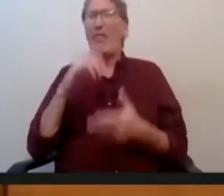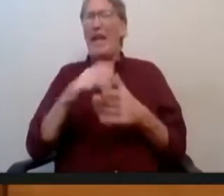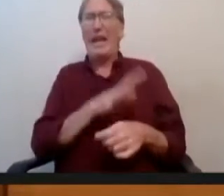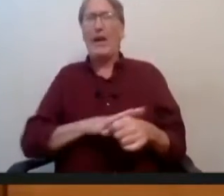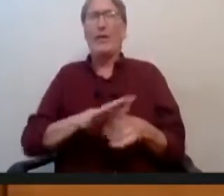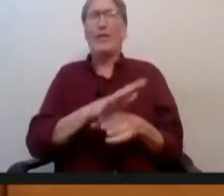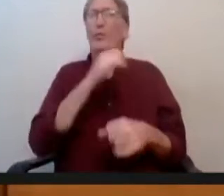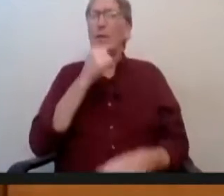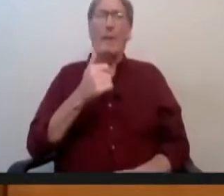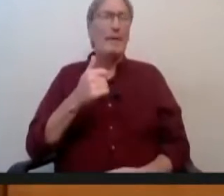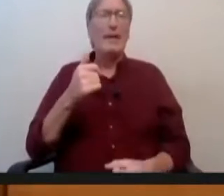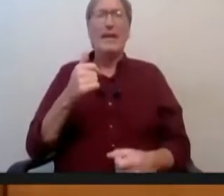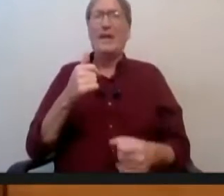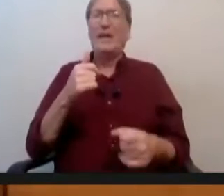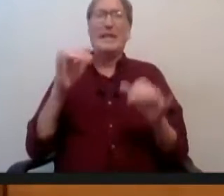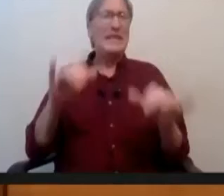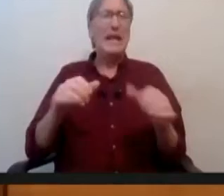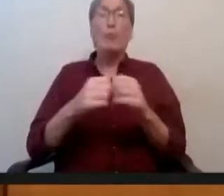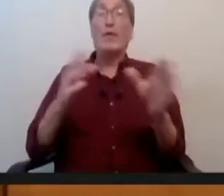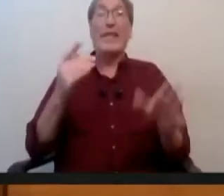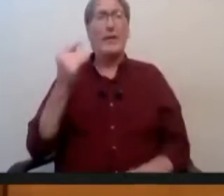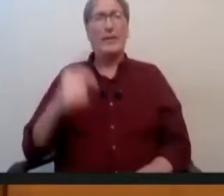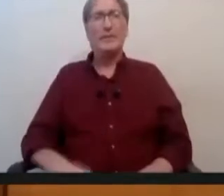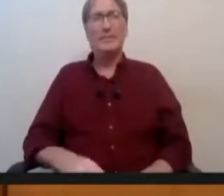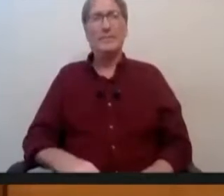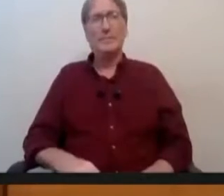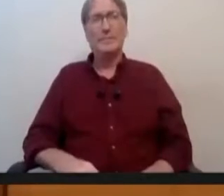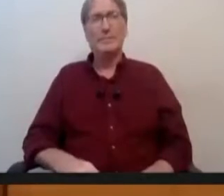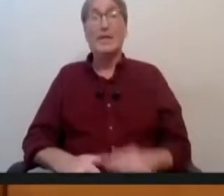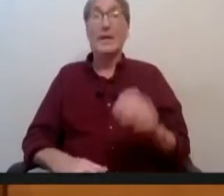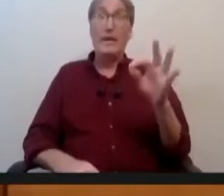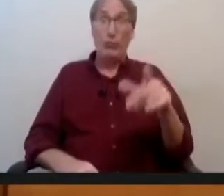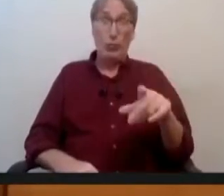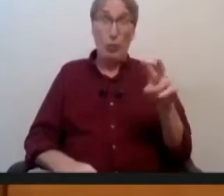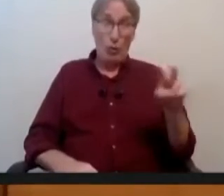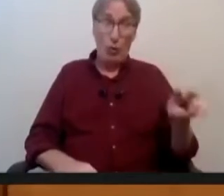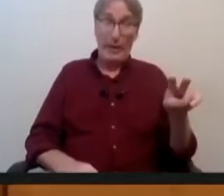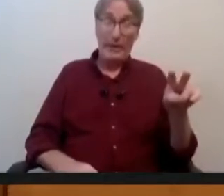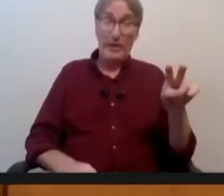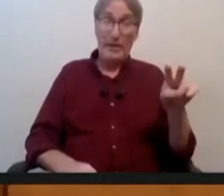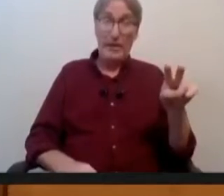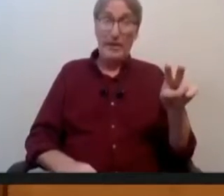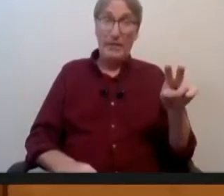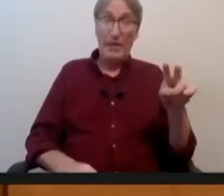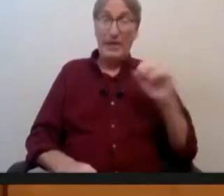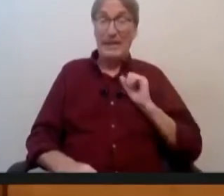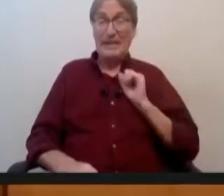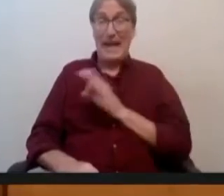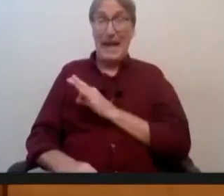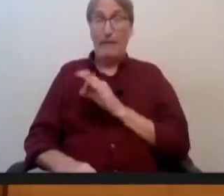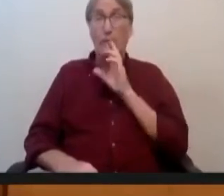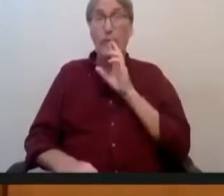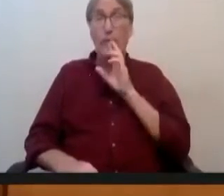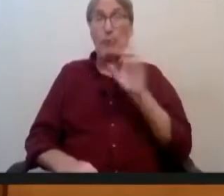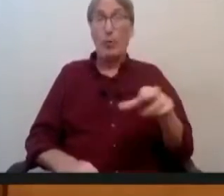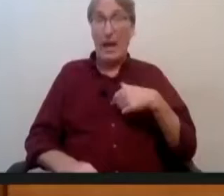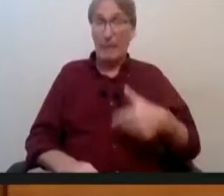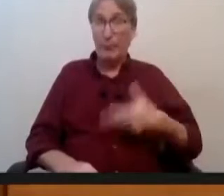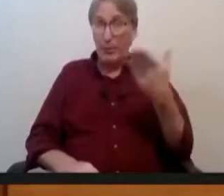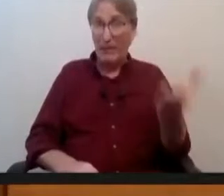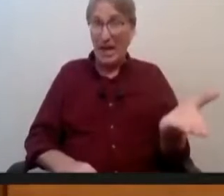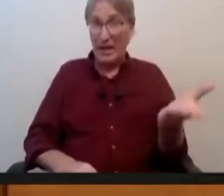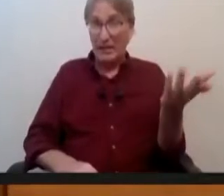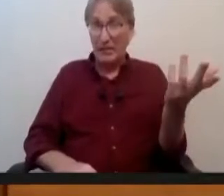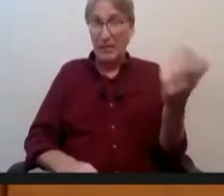its sturdy edifice. And if you will look at the staff report I provided to council, there